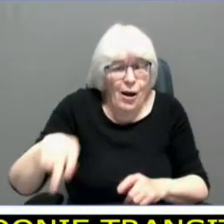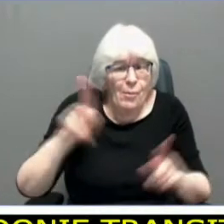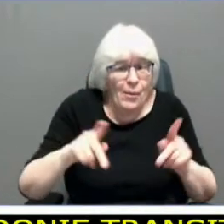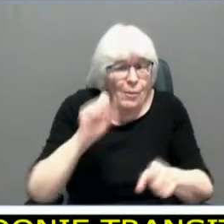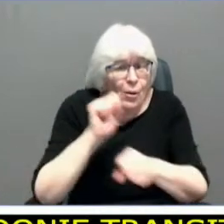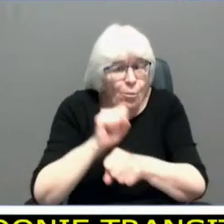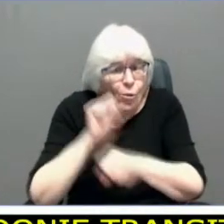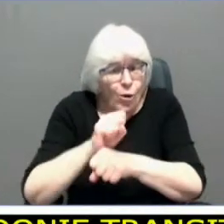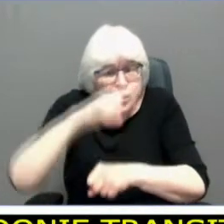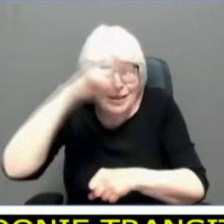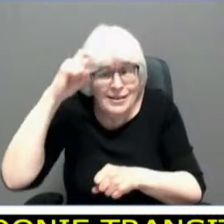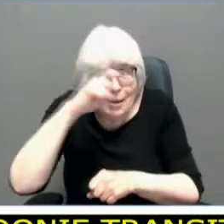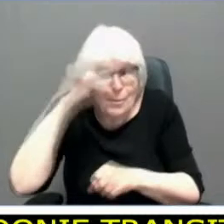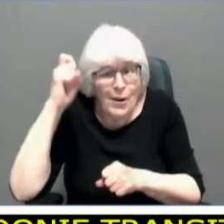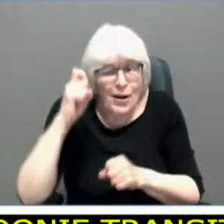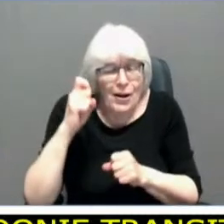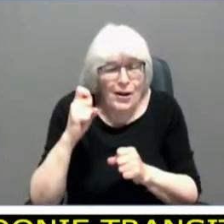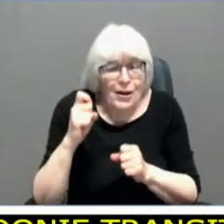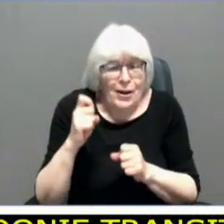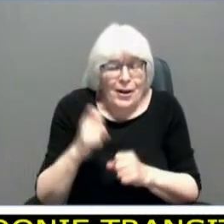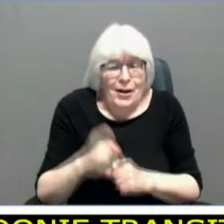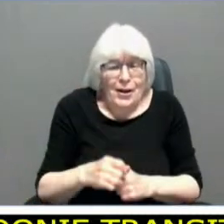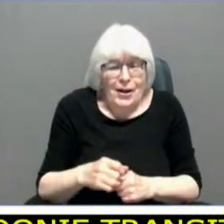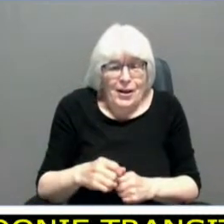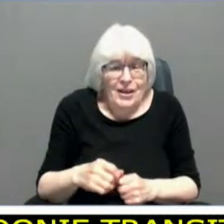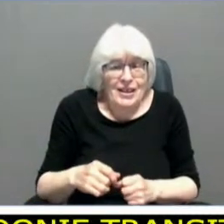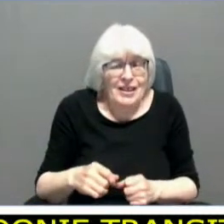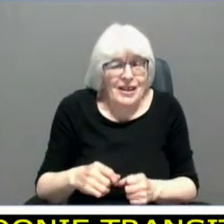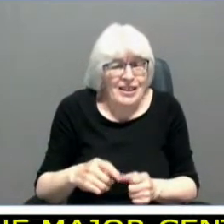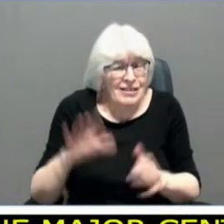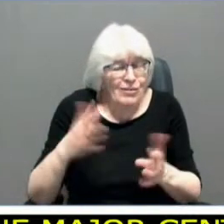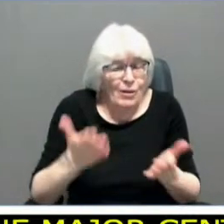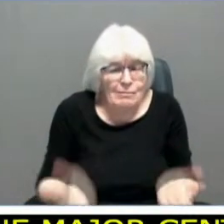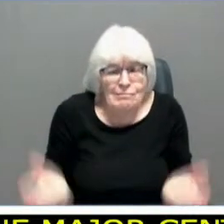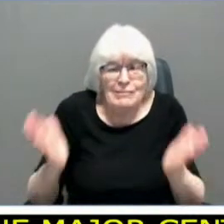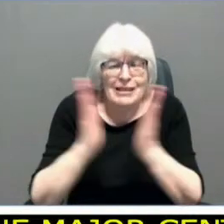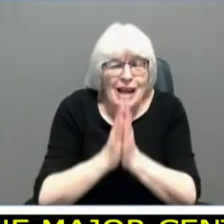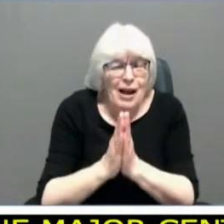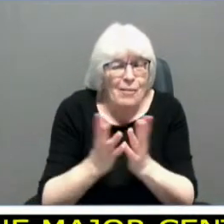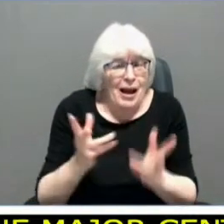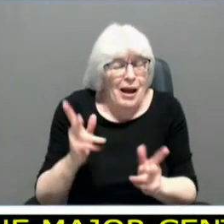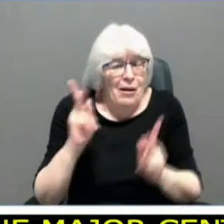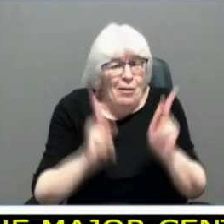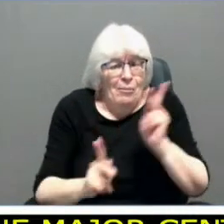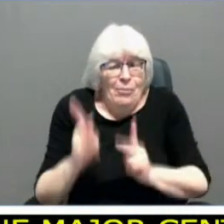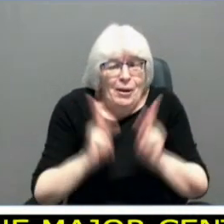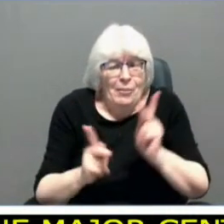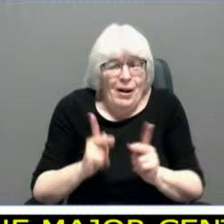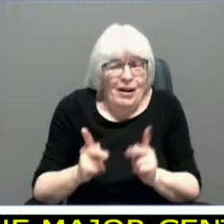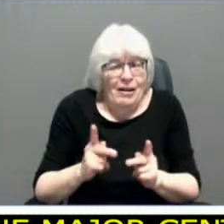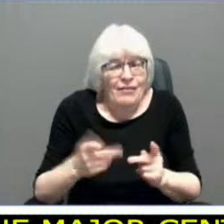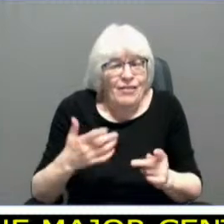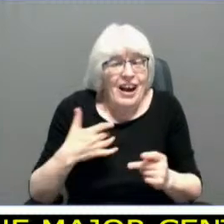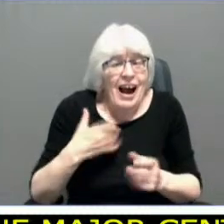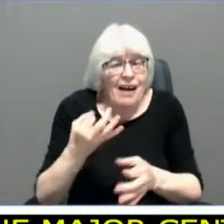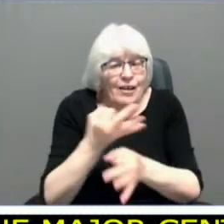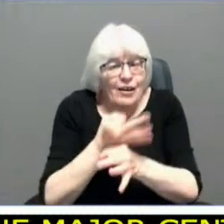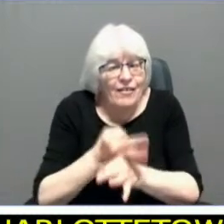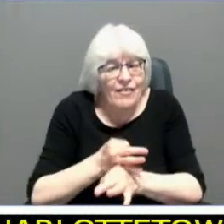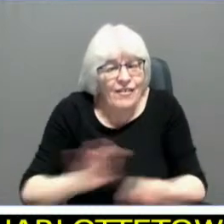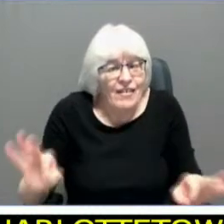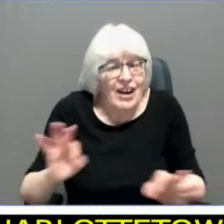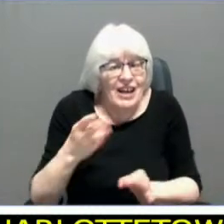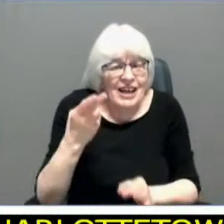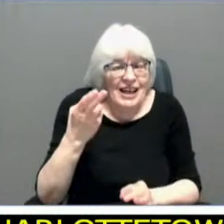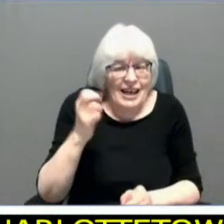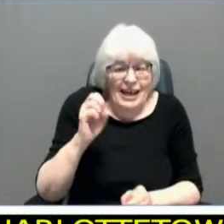We've essentially doubled the number of islanders who would be eligible for free heat pumps and free hot water heaters getting into the